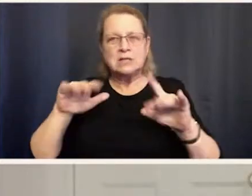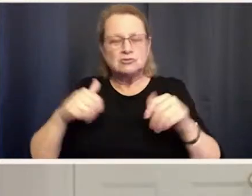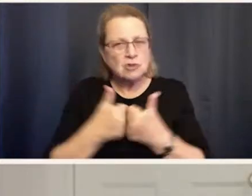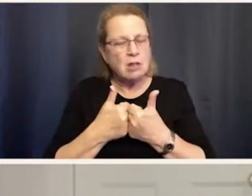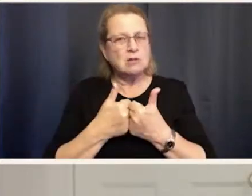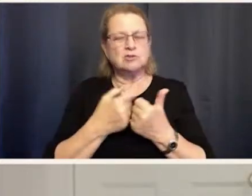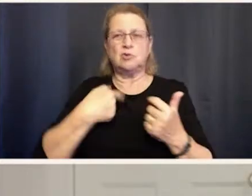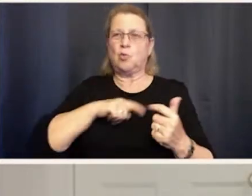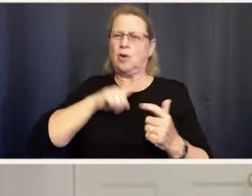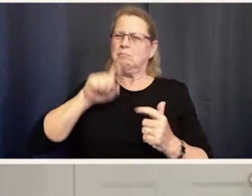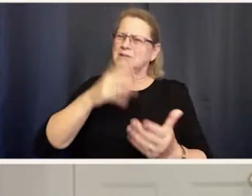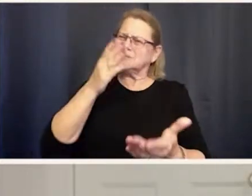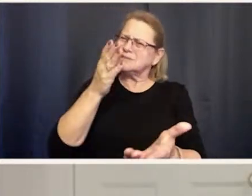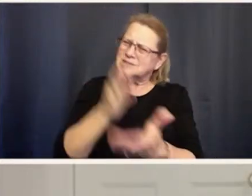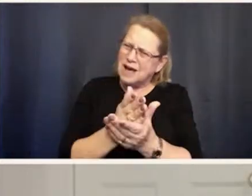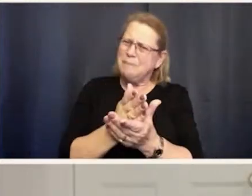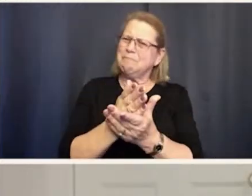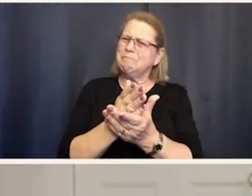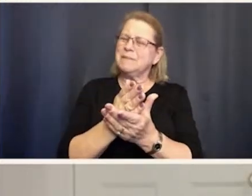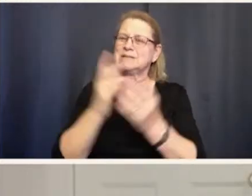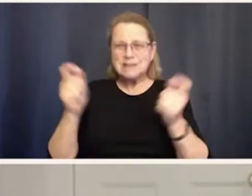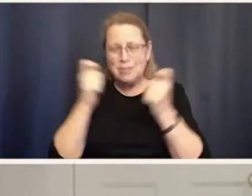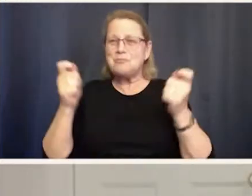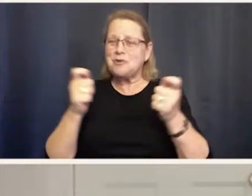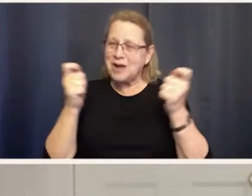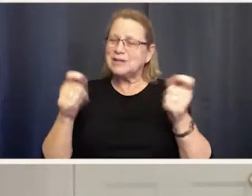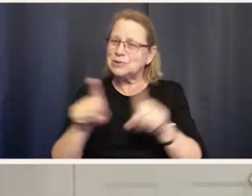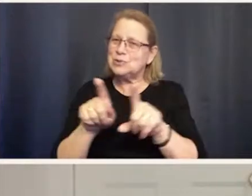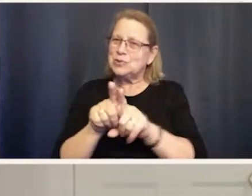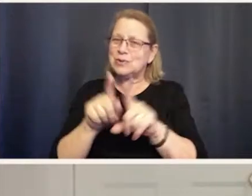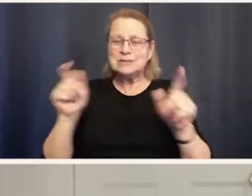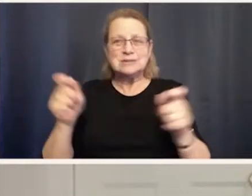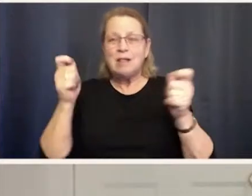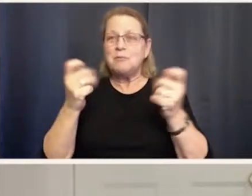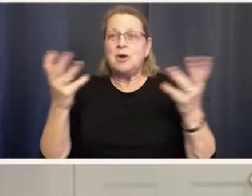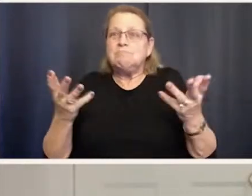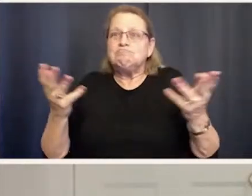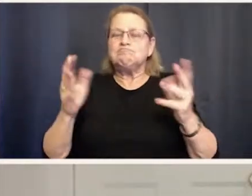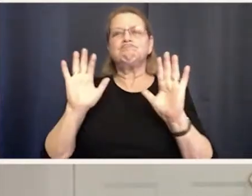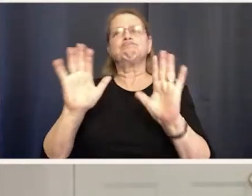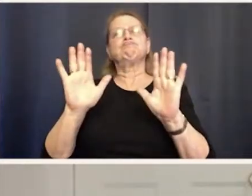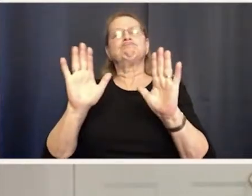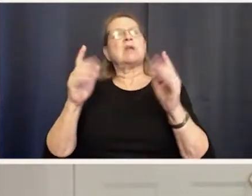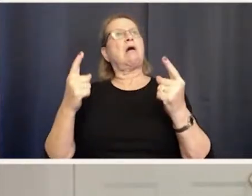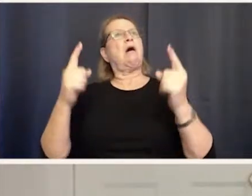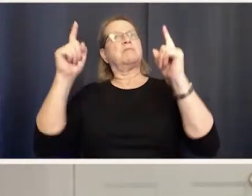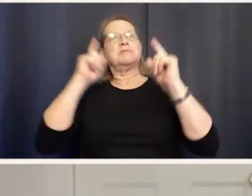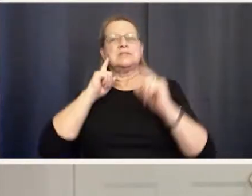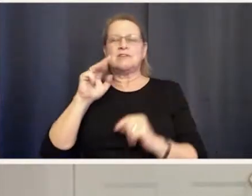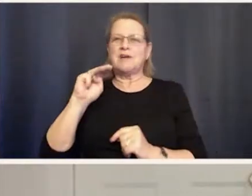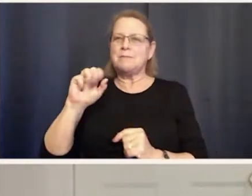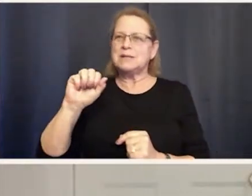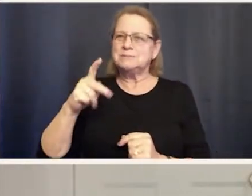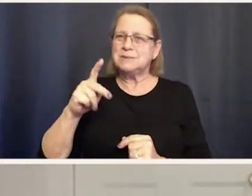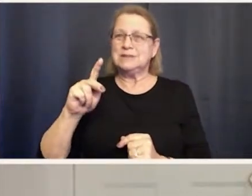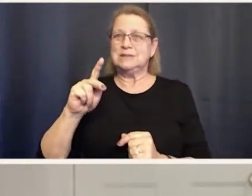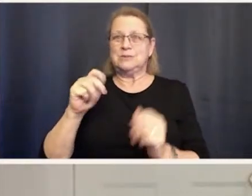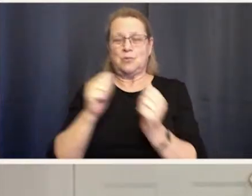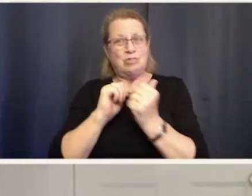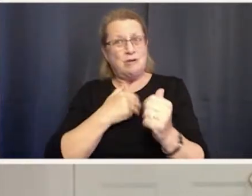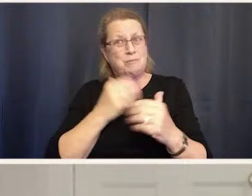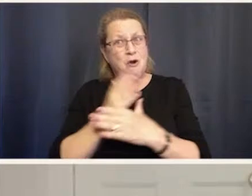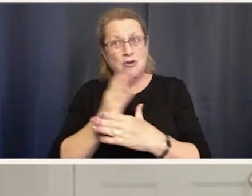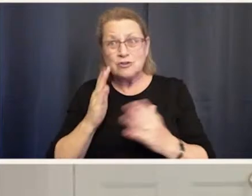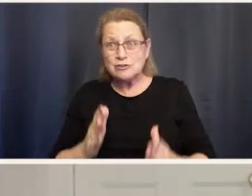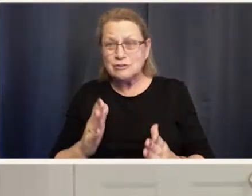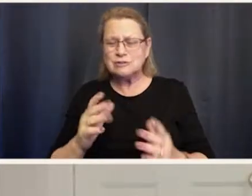must stop and take time to celebrate. Celebrate the extraordinary accomplishments of MSP and our partners,